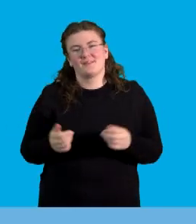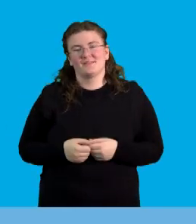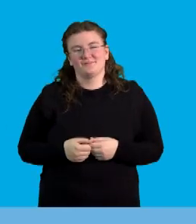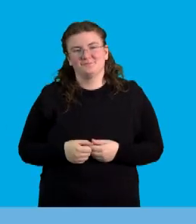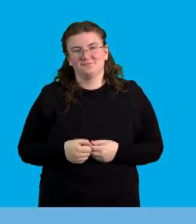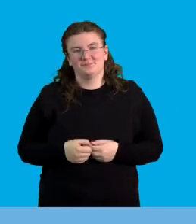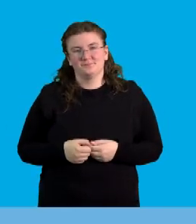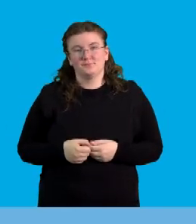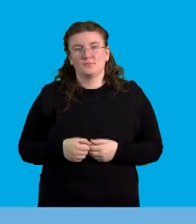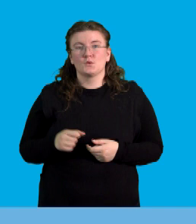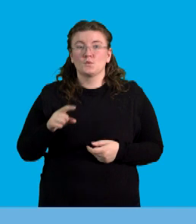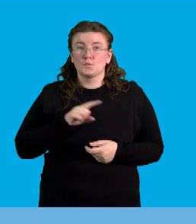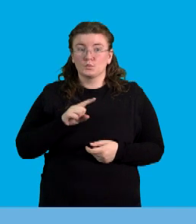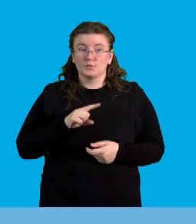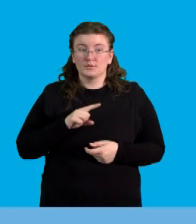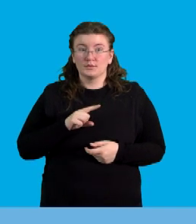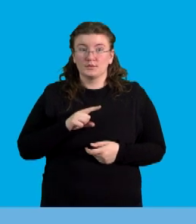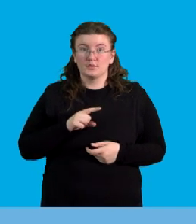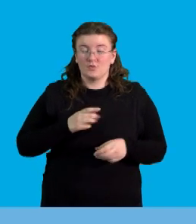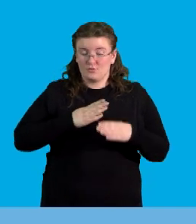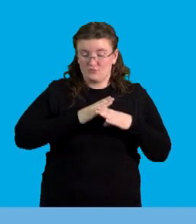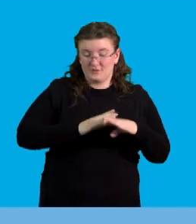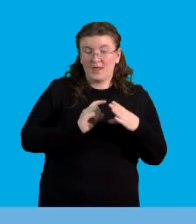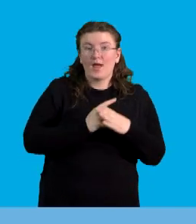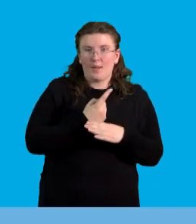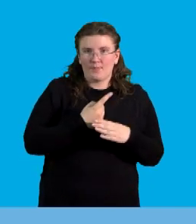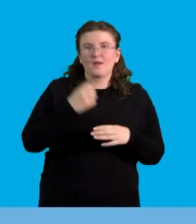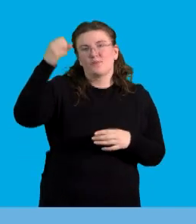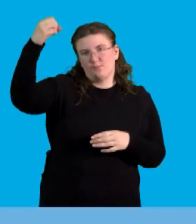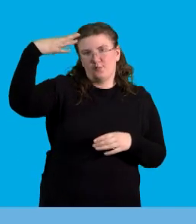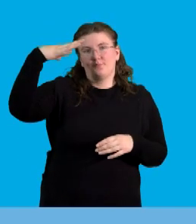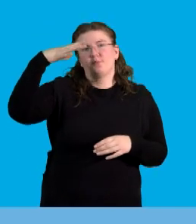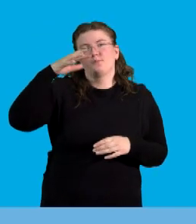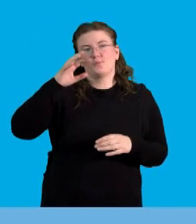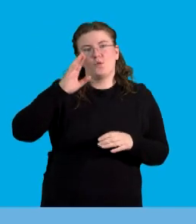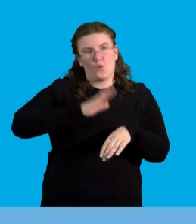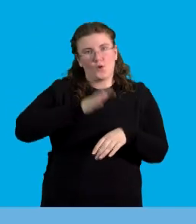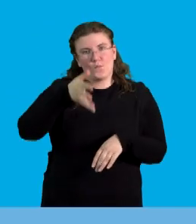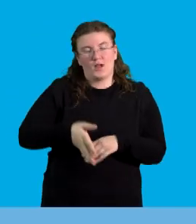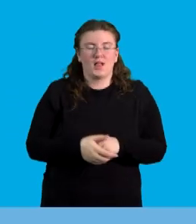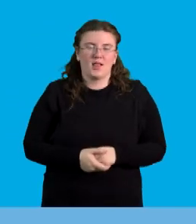the light that is going to be generated when that resistance is taking place between the